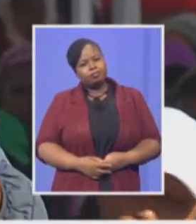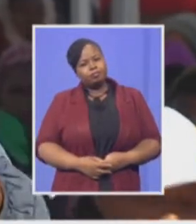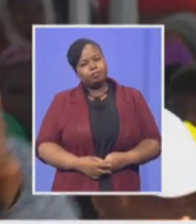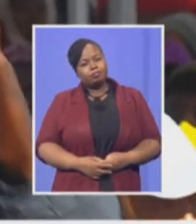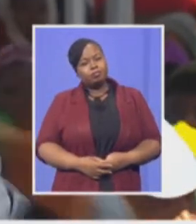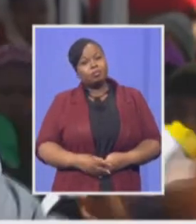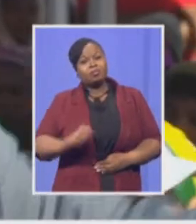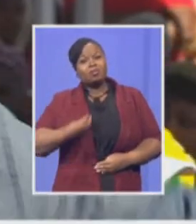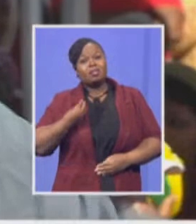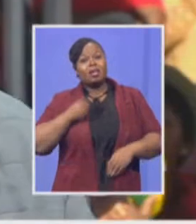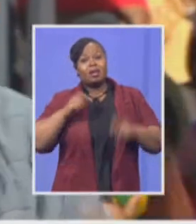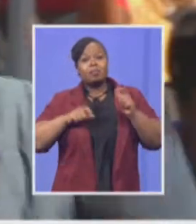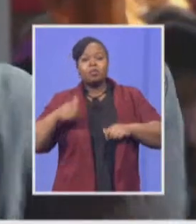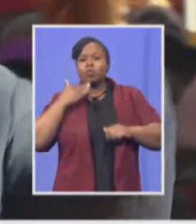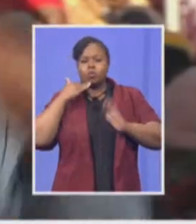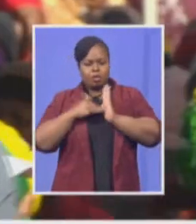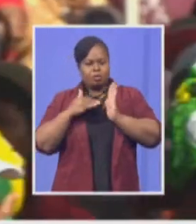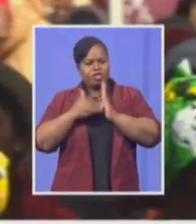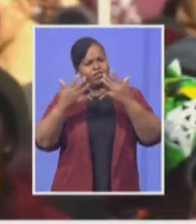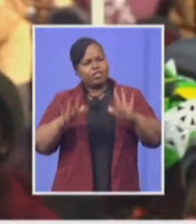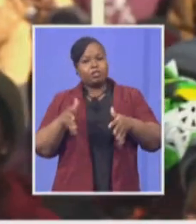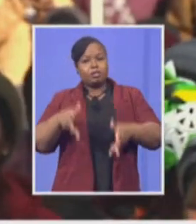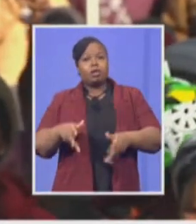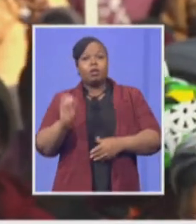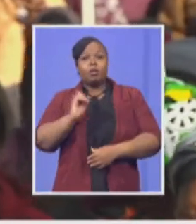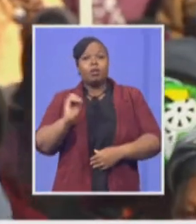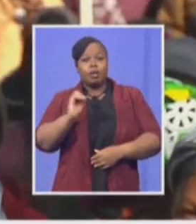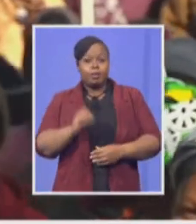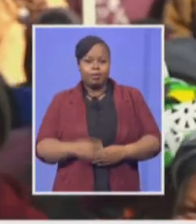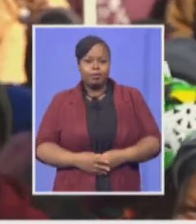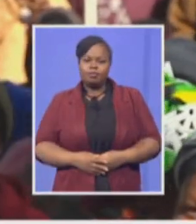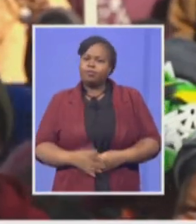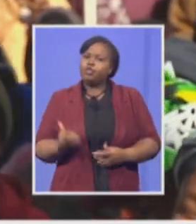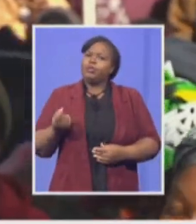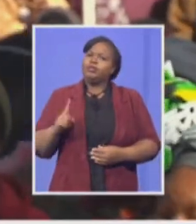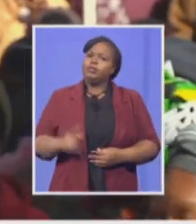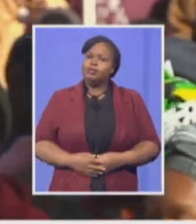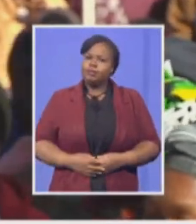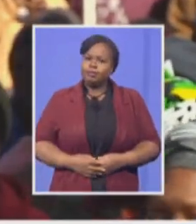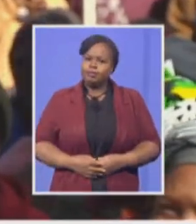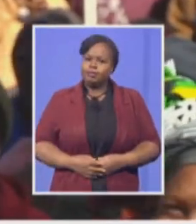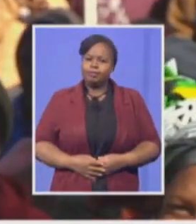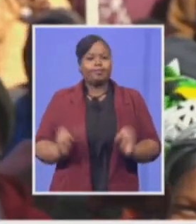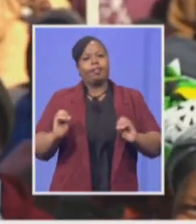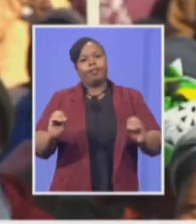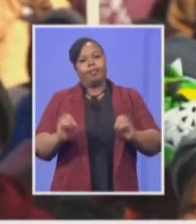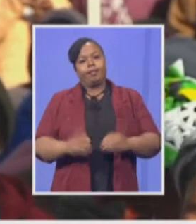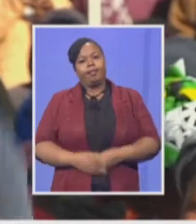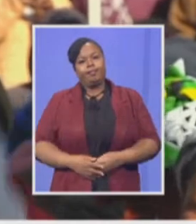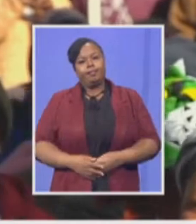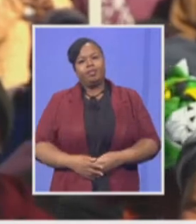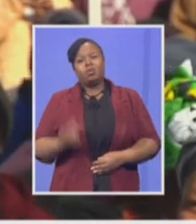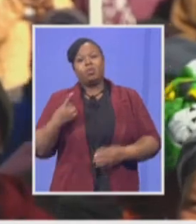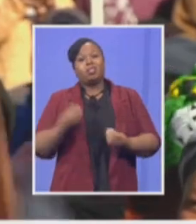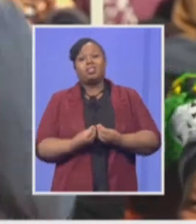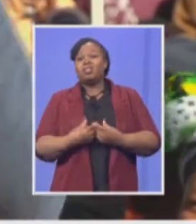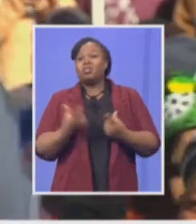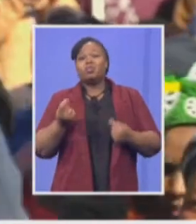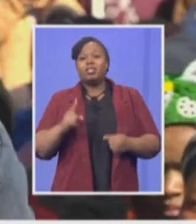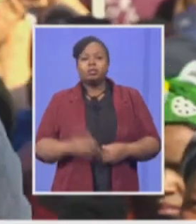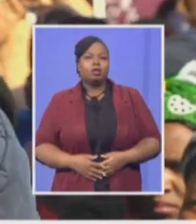Young people have matriculated here around Orlando. What are they doing? Nothing. The only thing that they have to do,